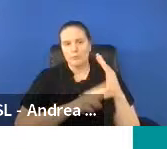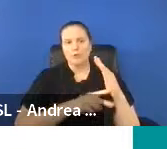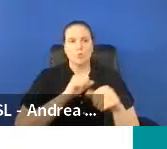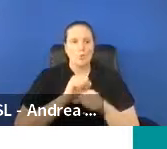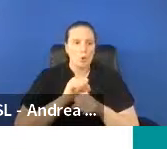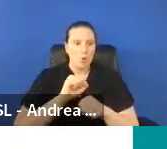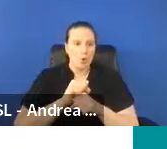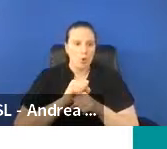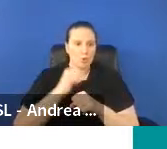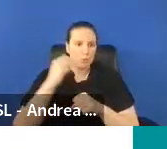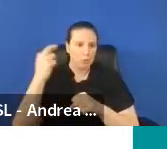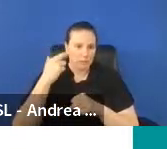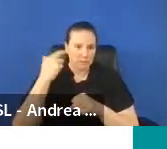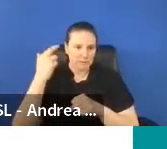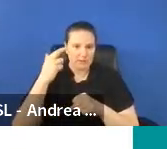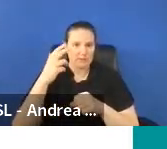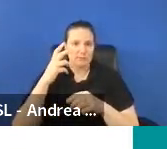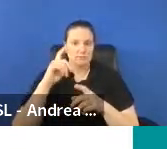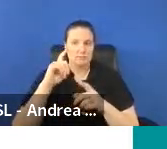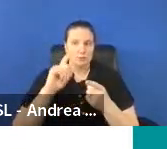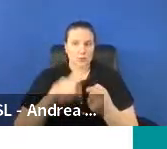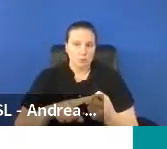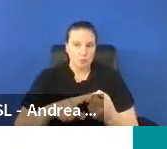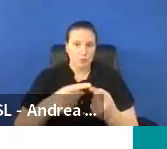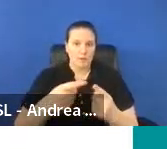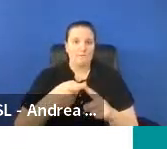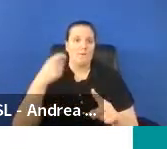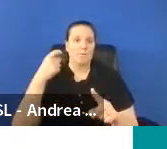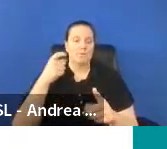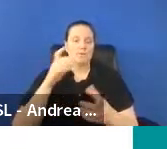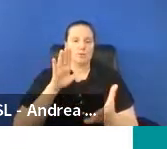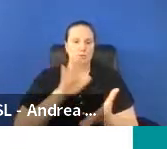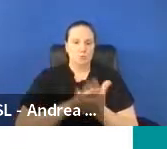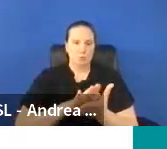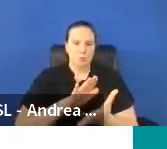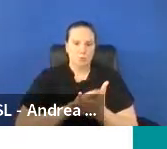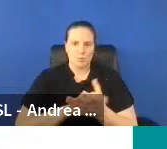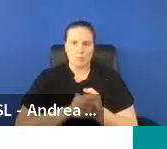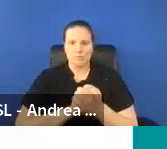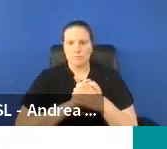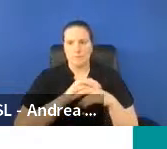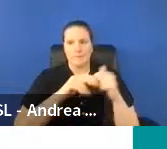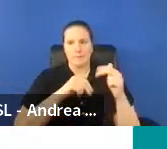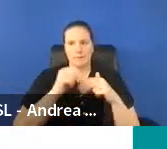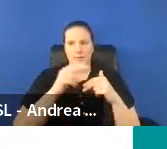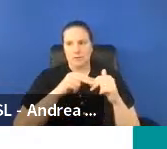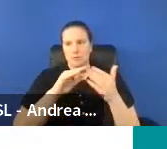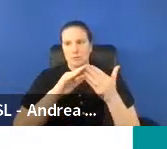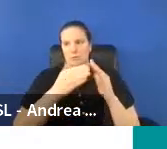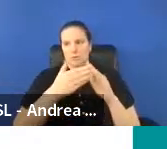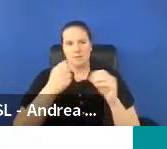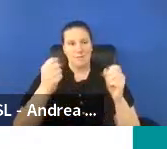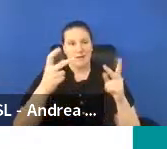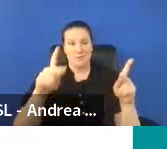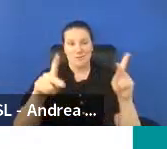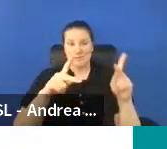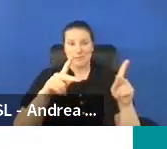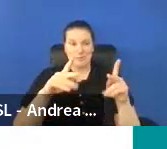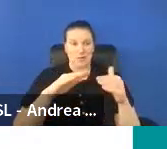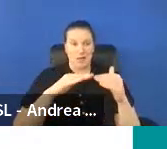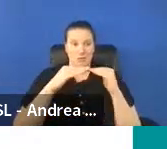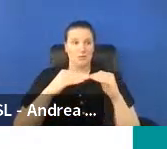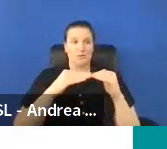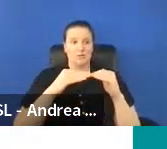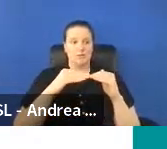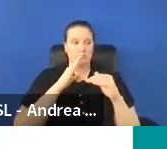such as getting to and from their job, but also school and building community. A lot of folks in our equity party sessions